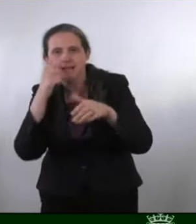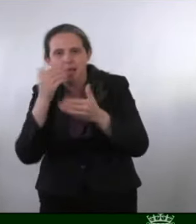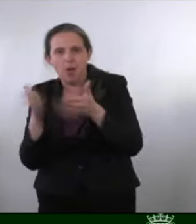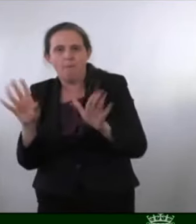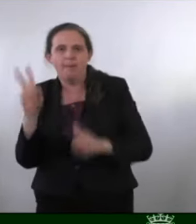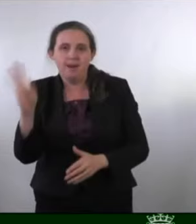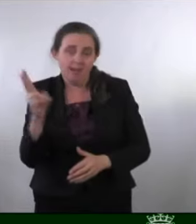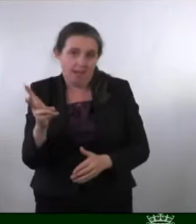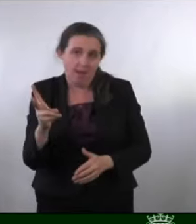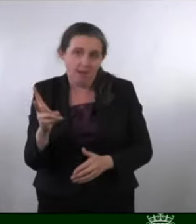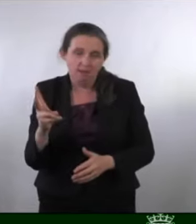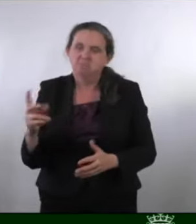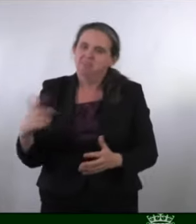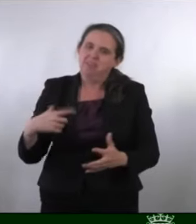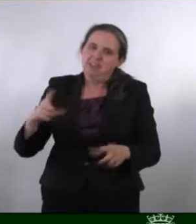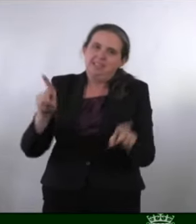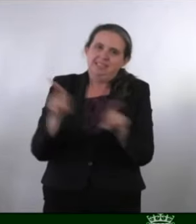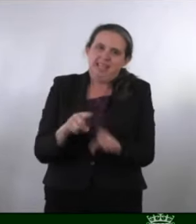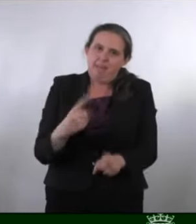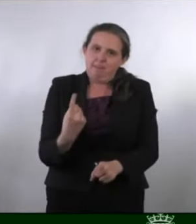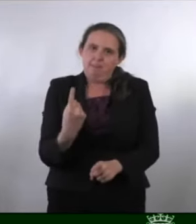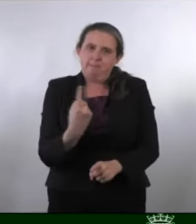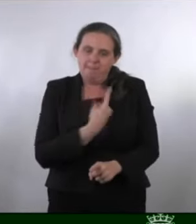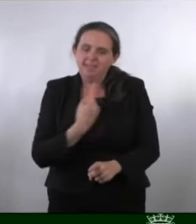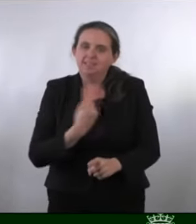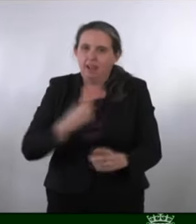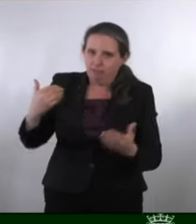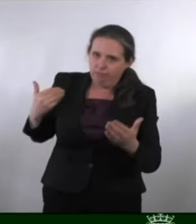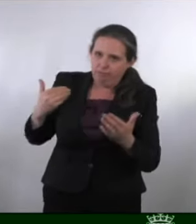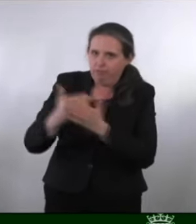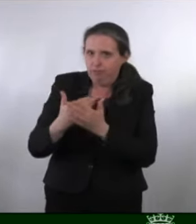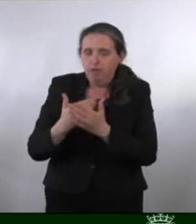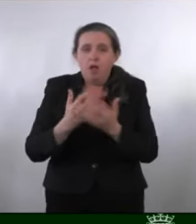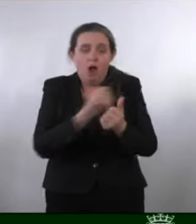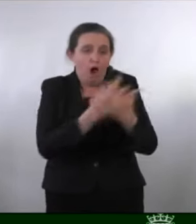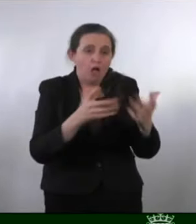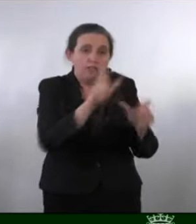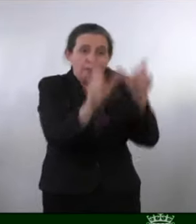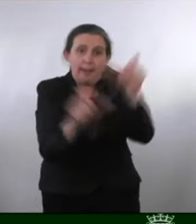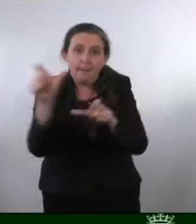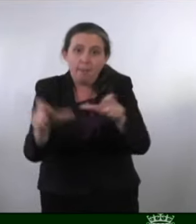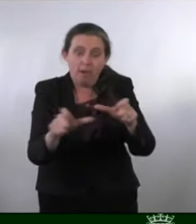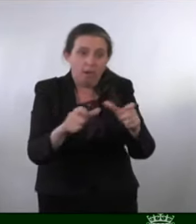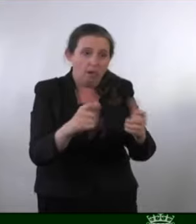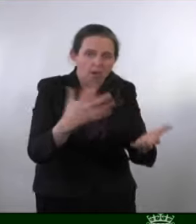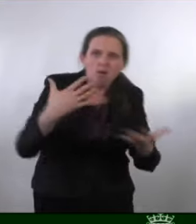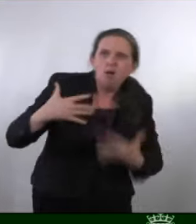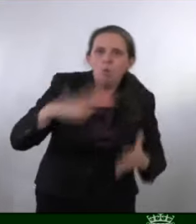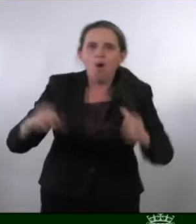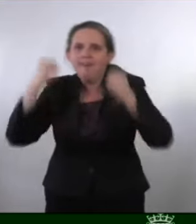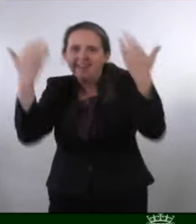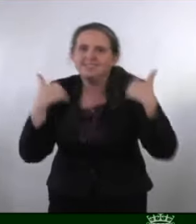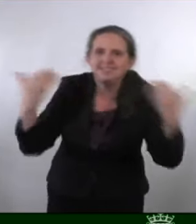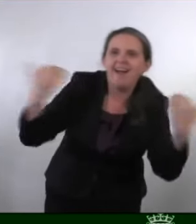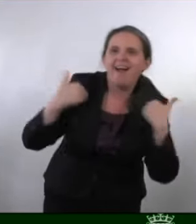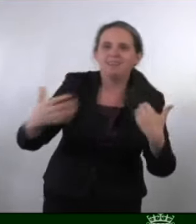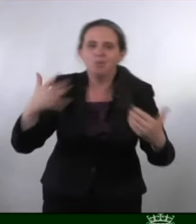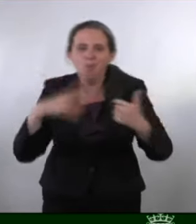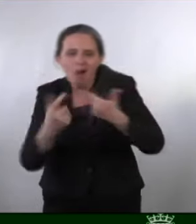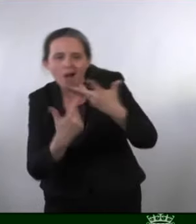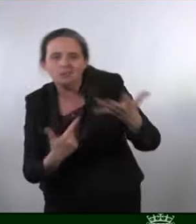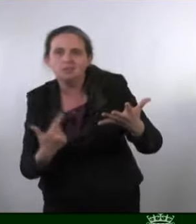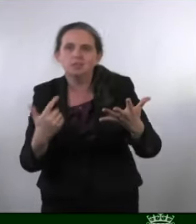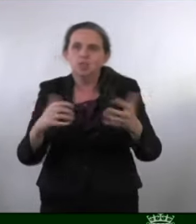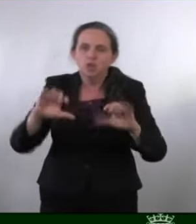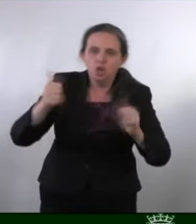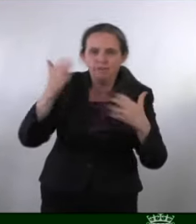have had significant representations from people who want to do exercise, which of course is good for your health, and I'm